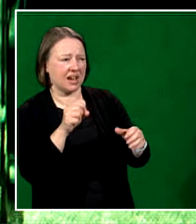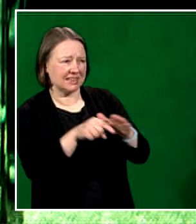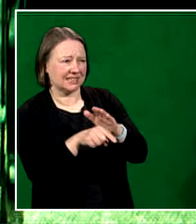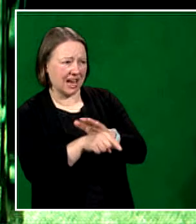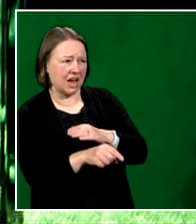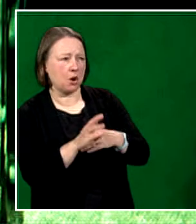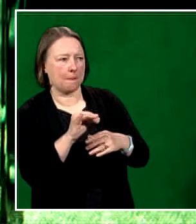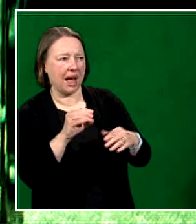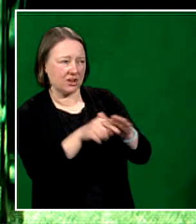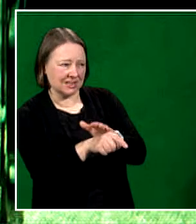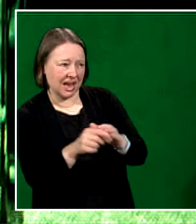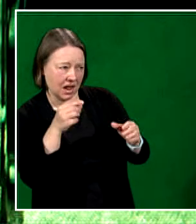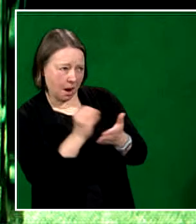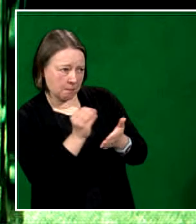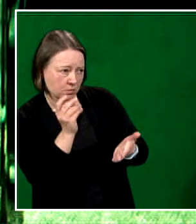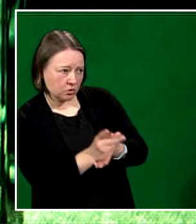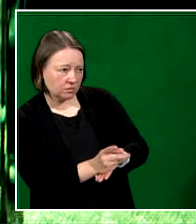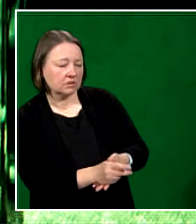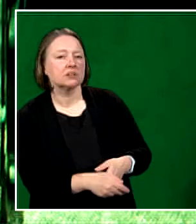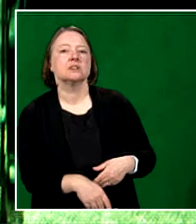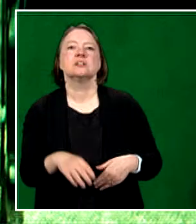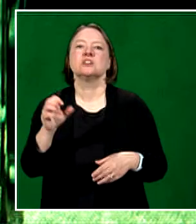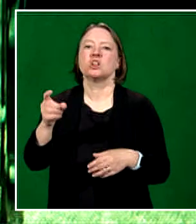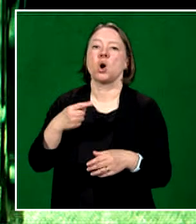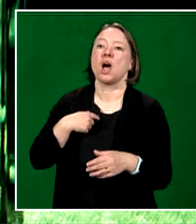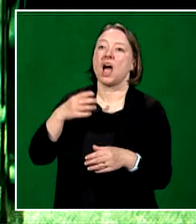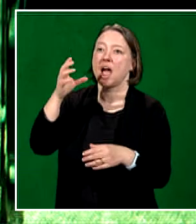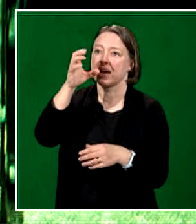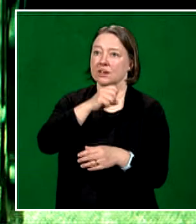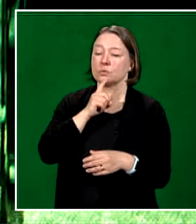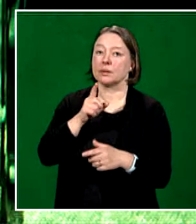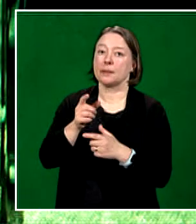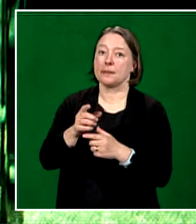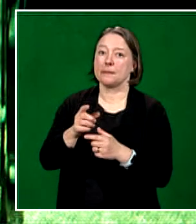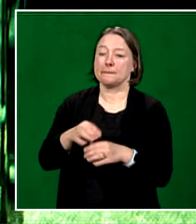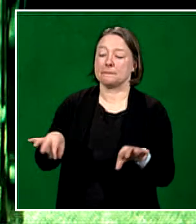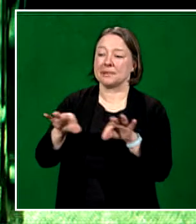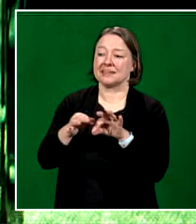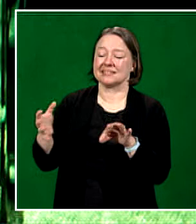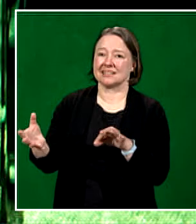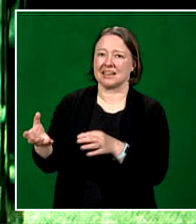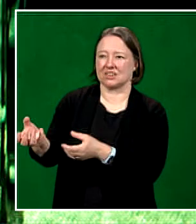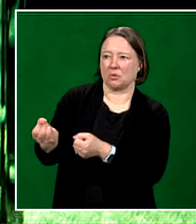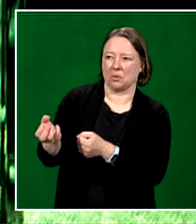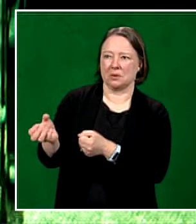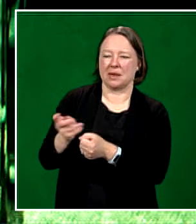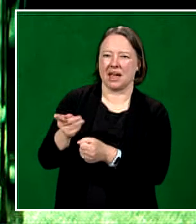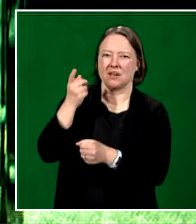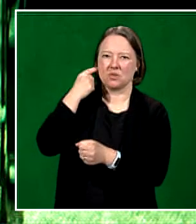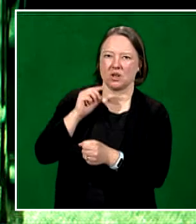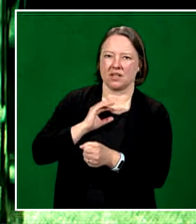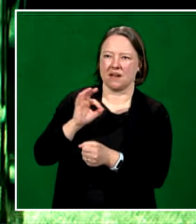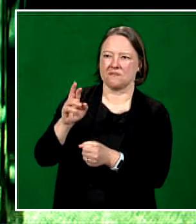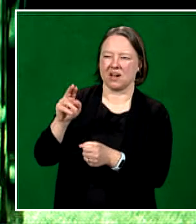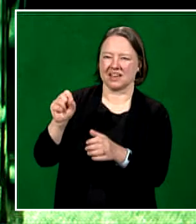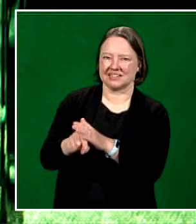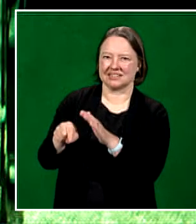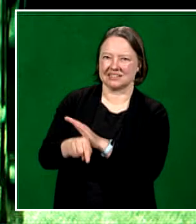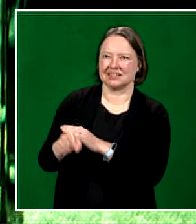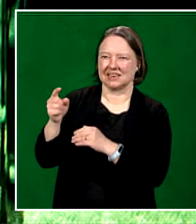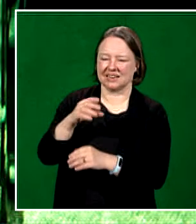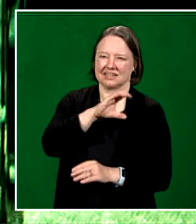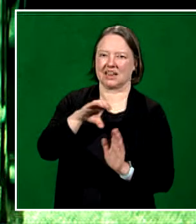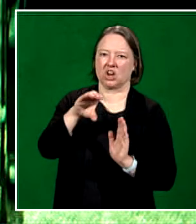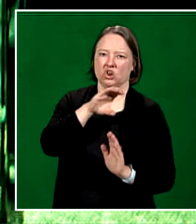approved. Right. So I guess the biggest thing that's holding us back in terms of the fungicides is that the characterization